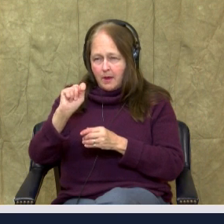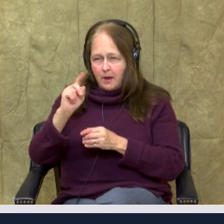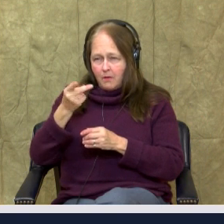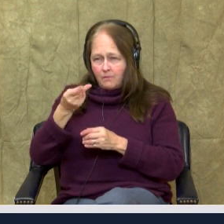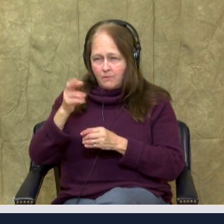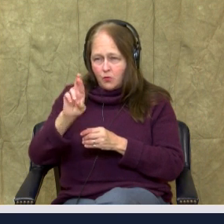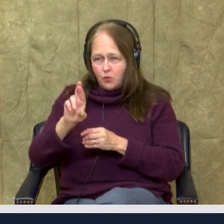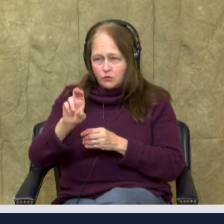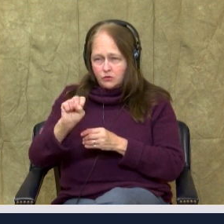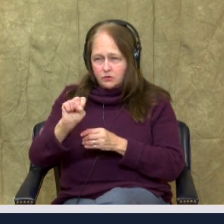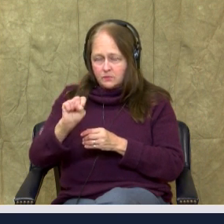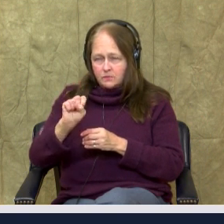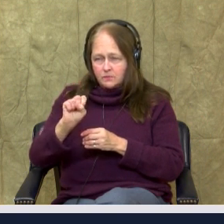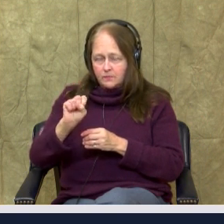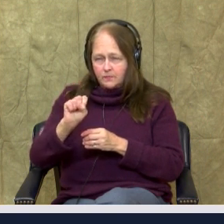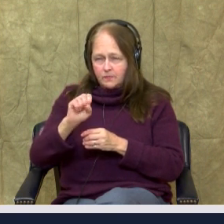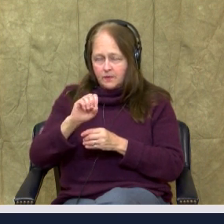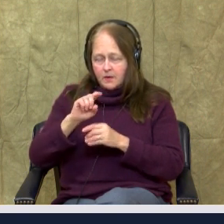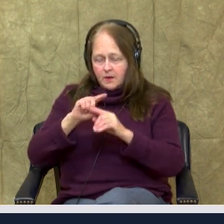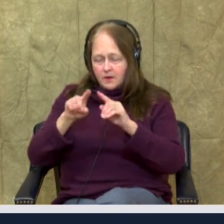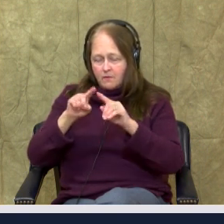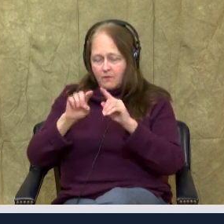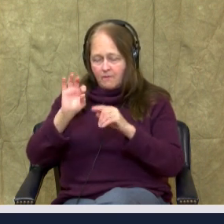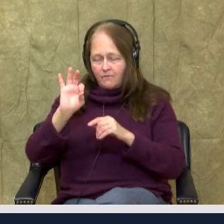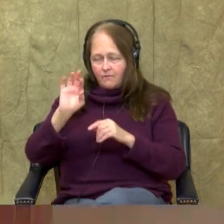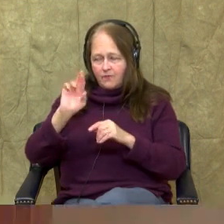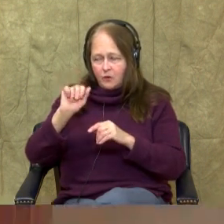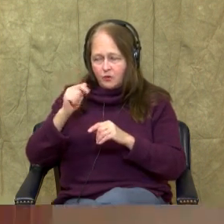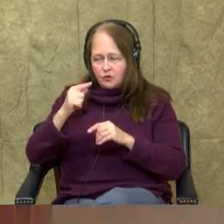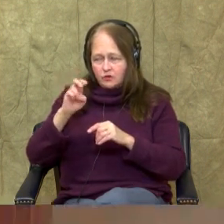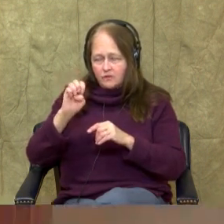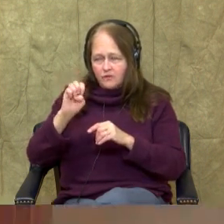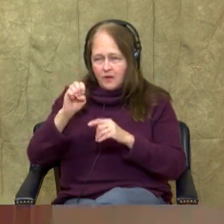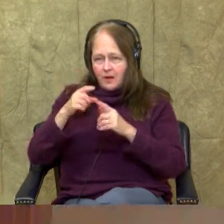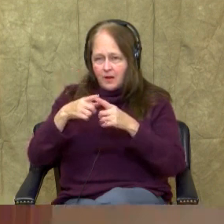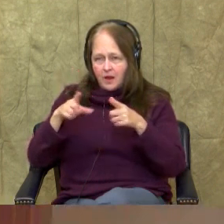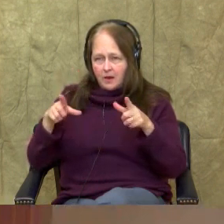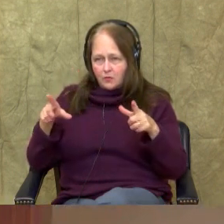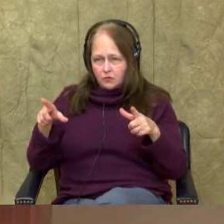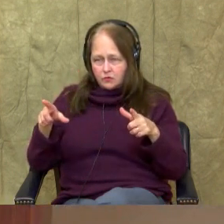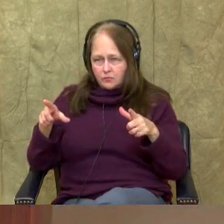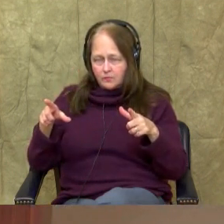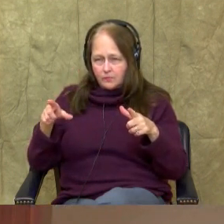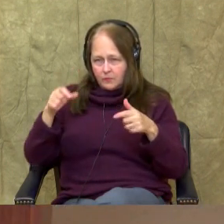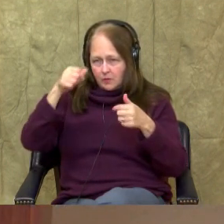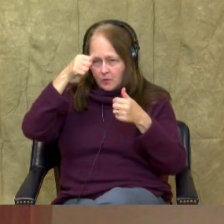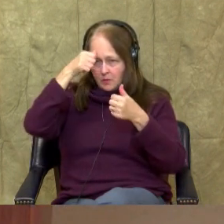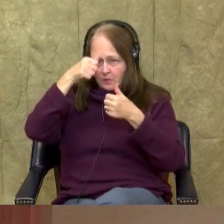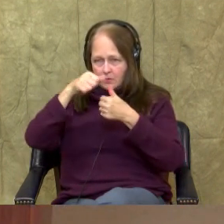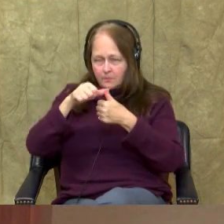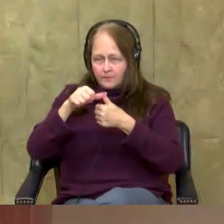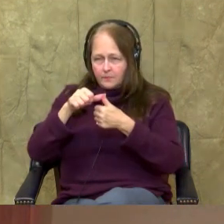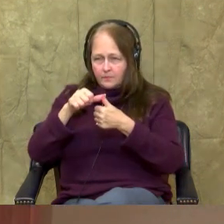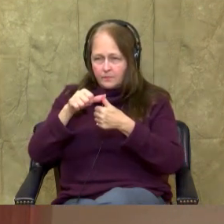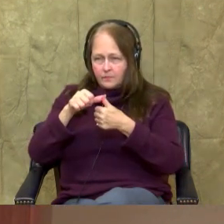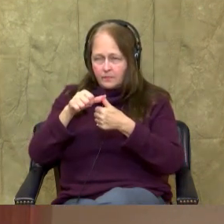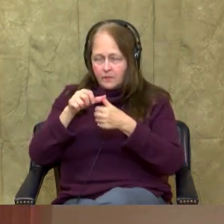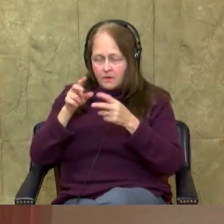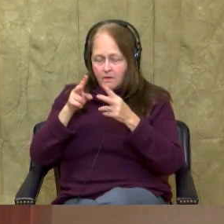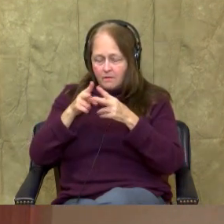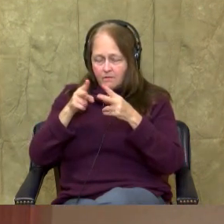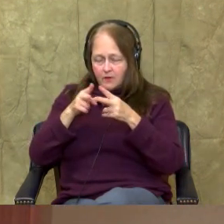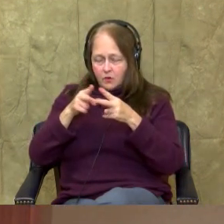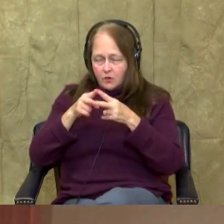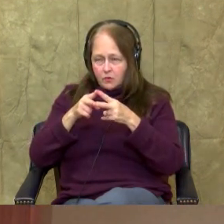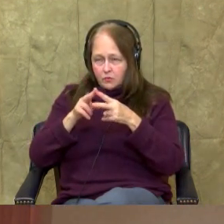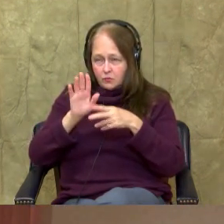other kinds of figurative language. And technical, remember, those are the ones that I say are very much